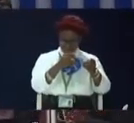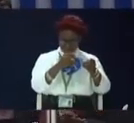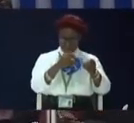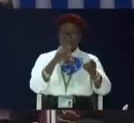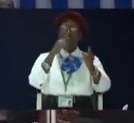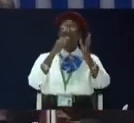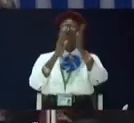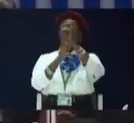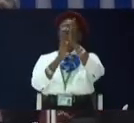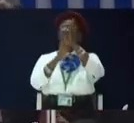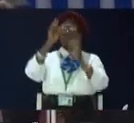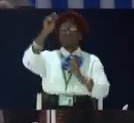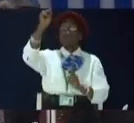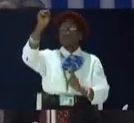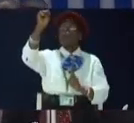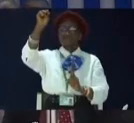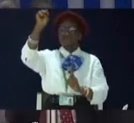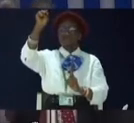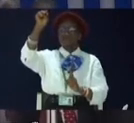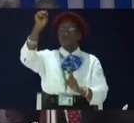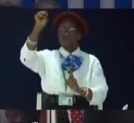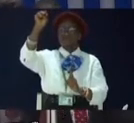Praise Him.